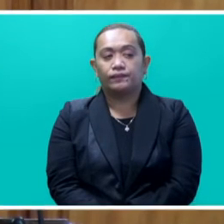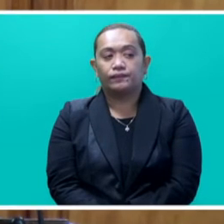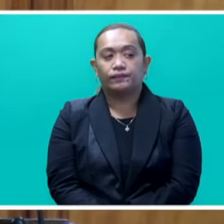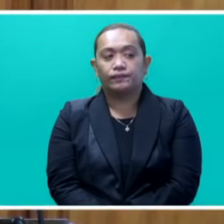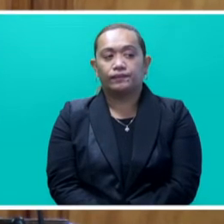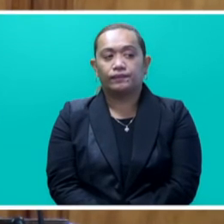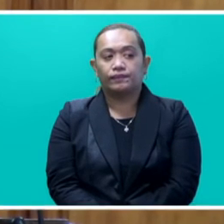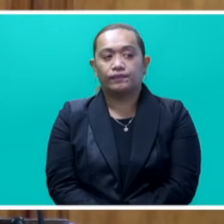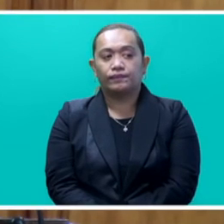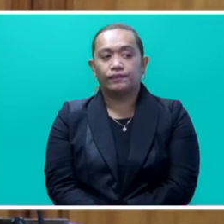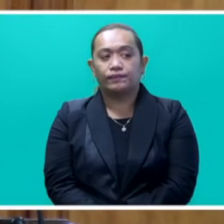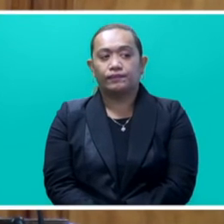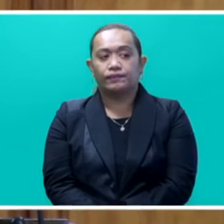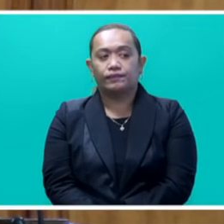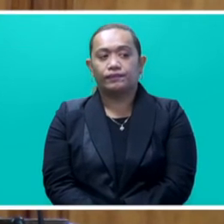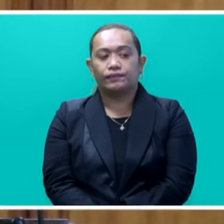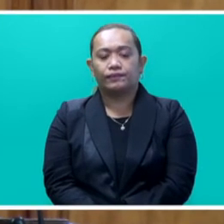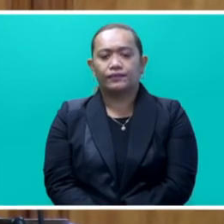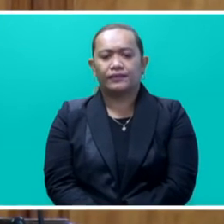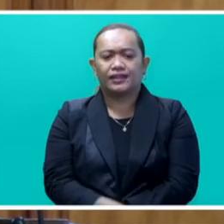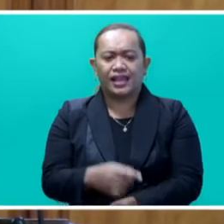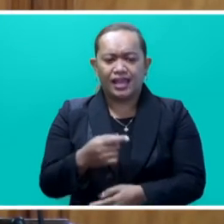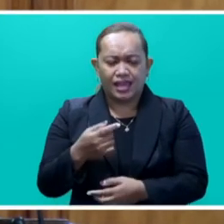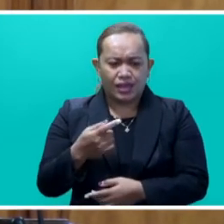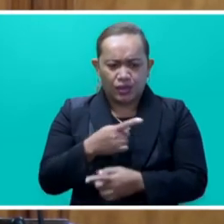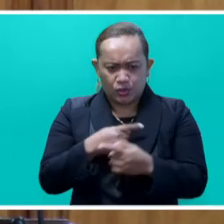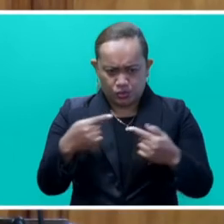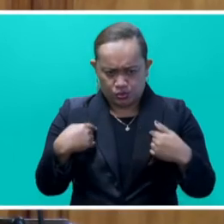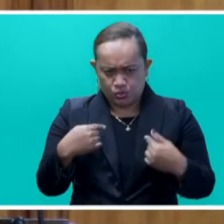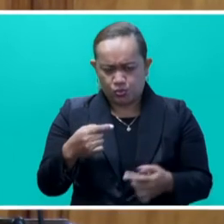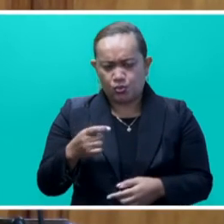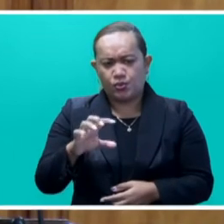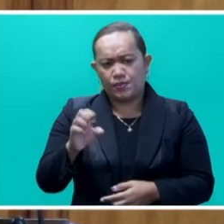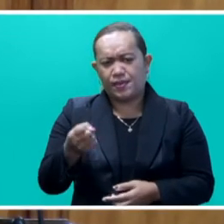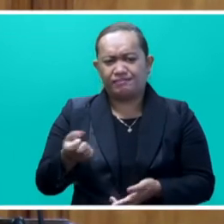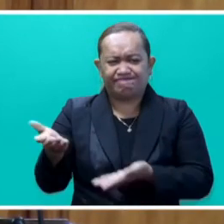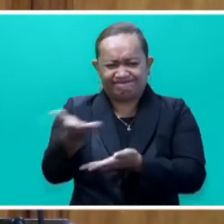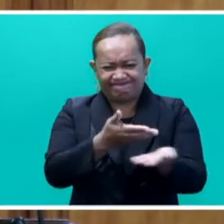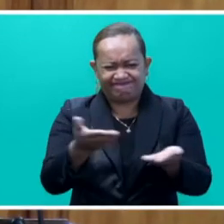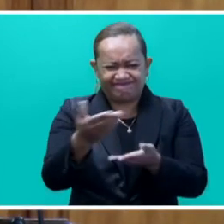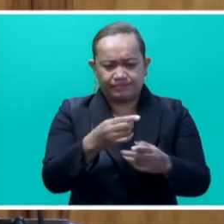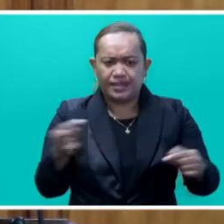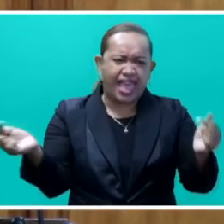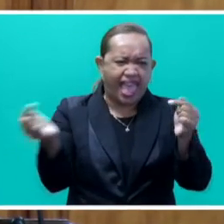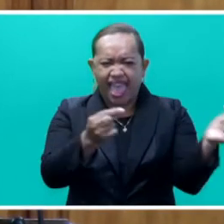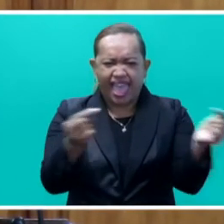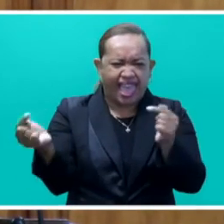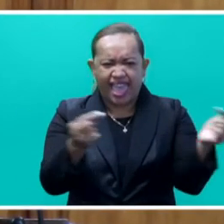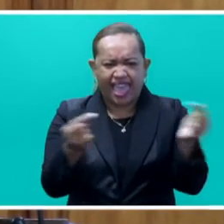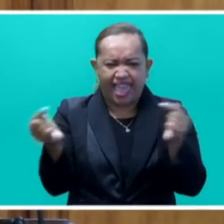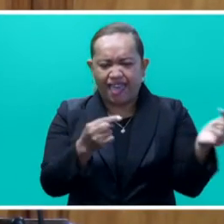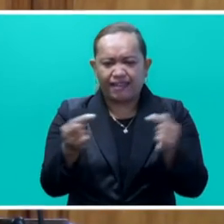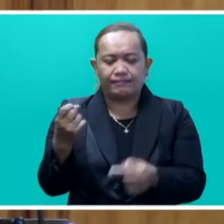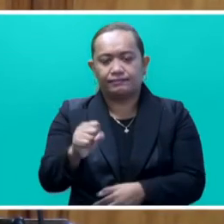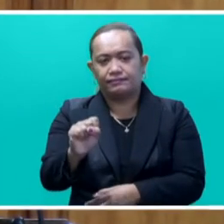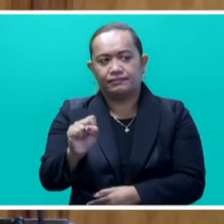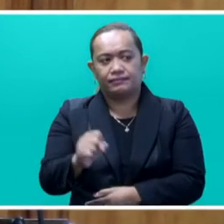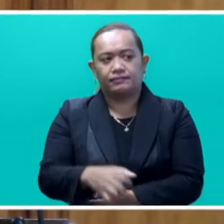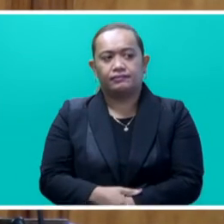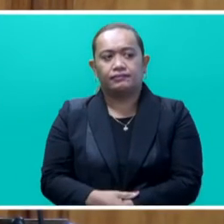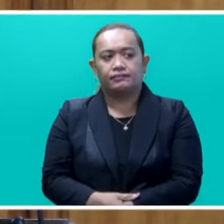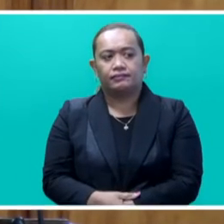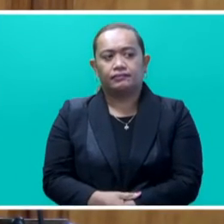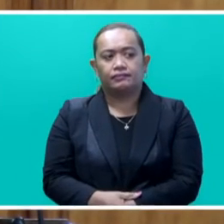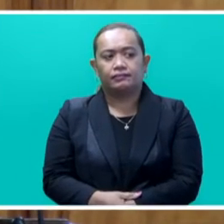Let us have constructive discussions. Let us not argue for the sake of arguing. Let us not